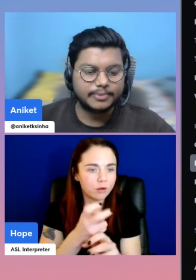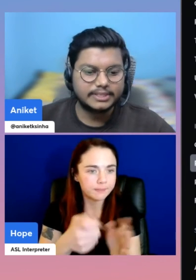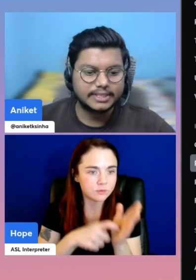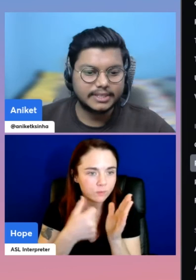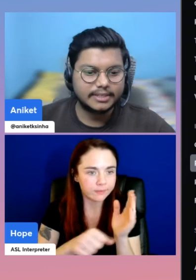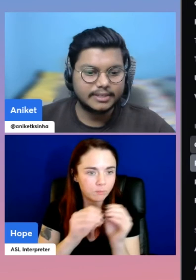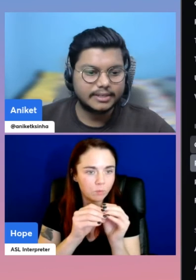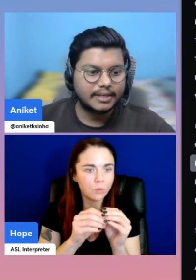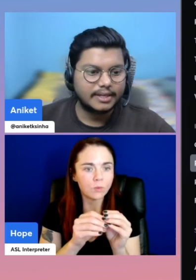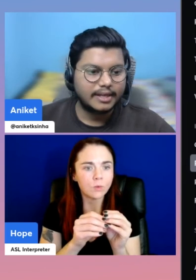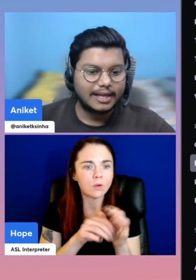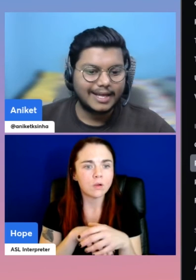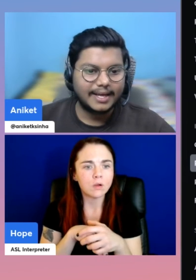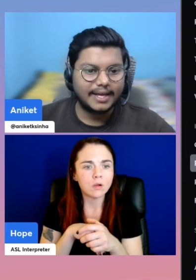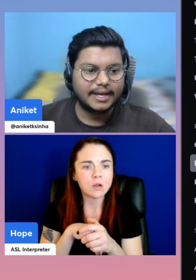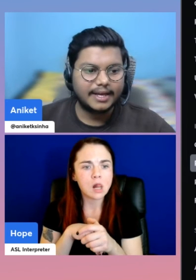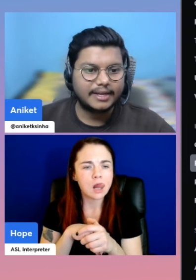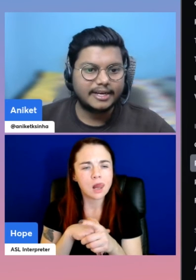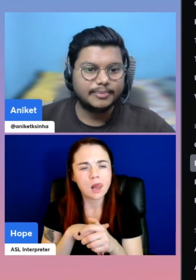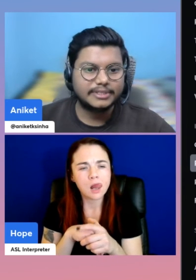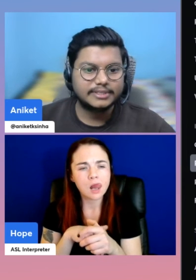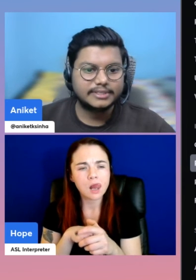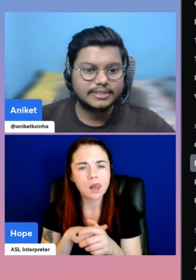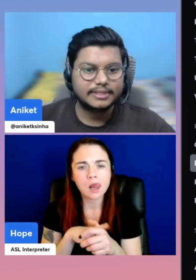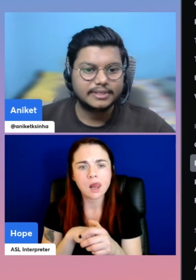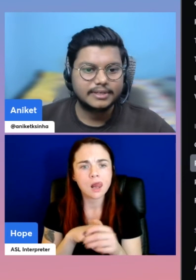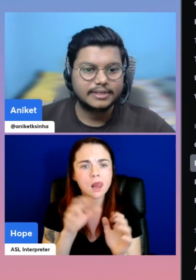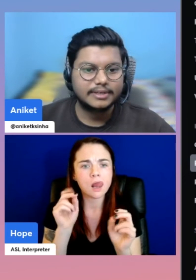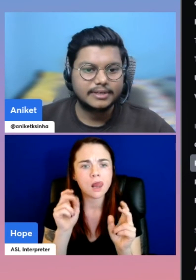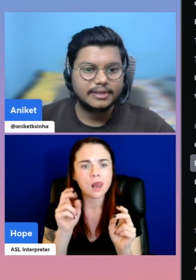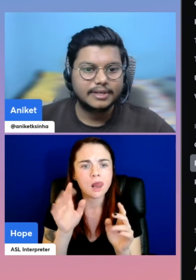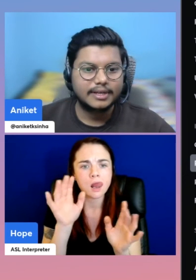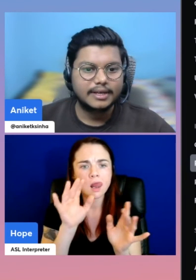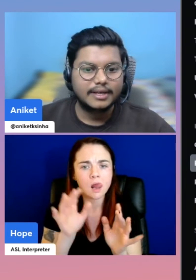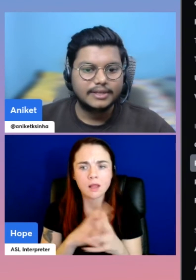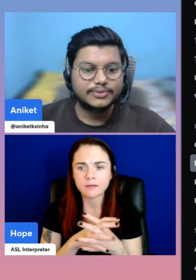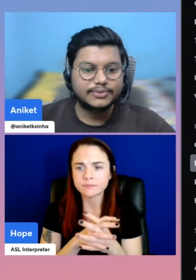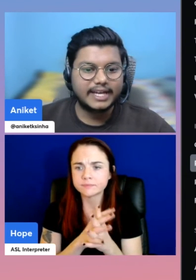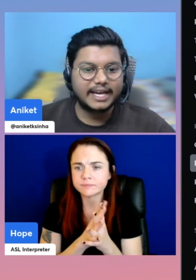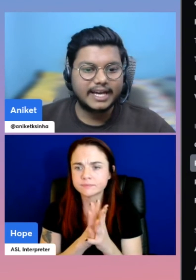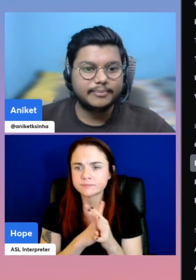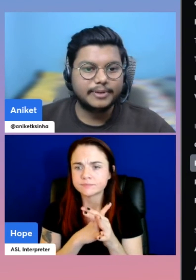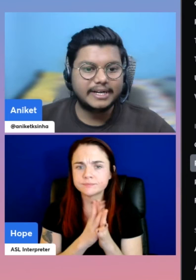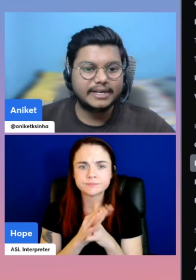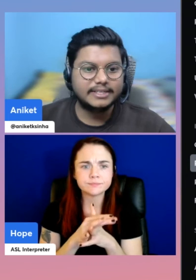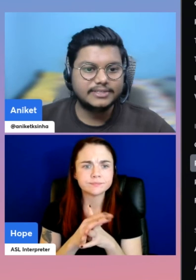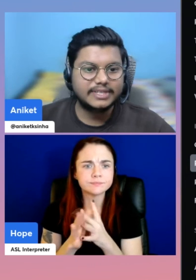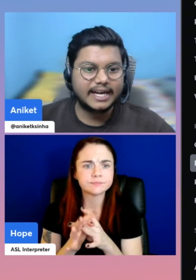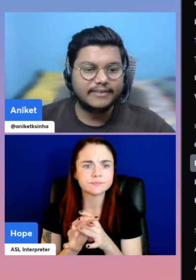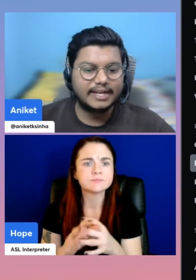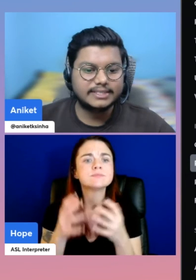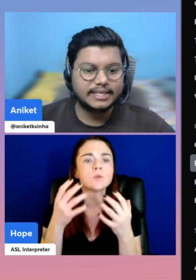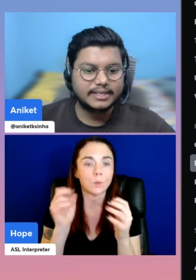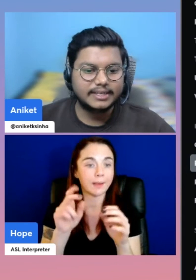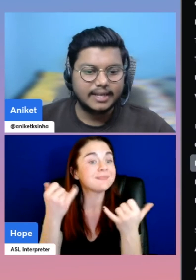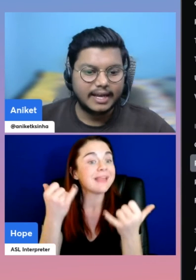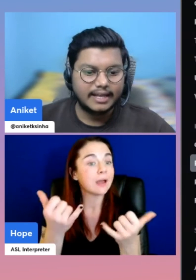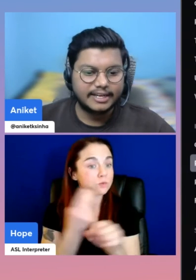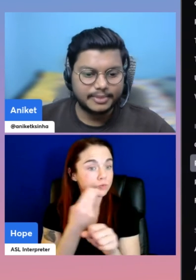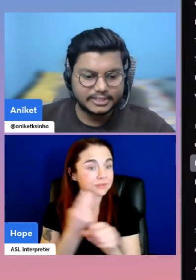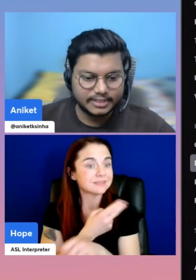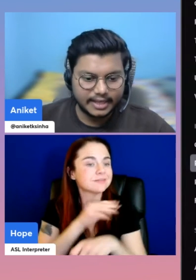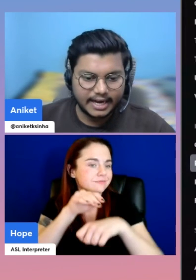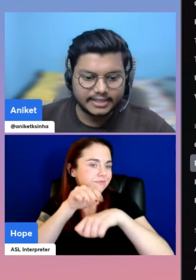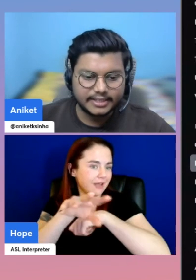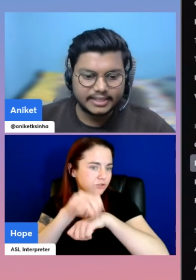Update policy, and let me just, so we have implemented this with the advisory. And